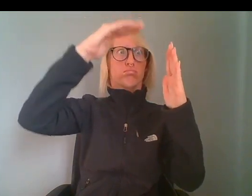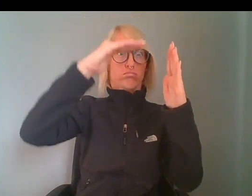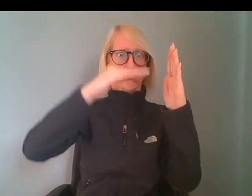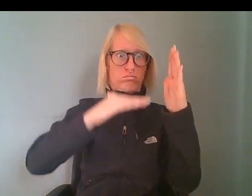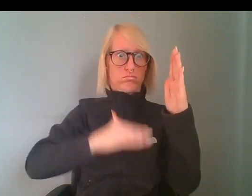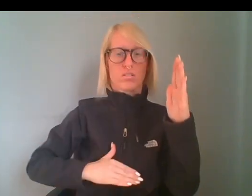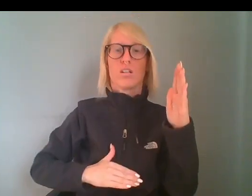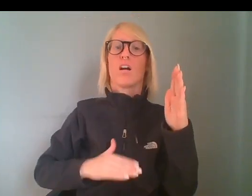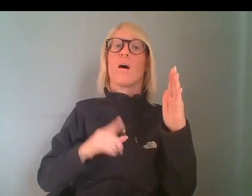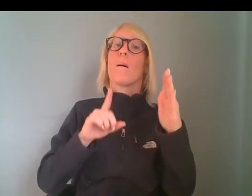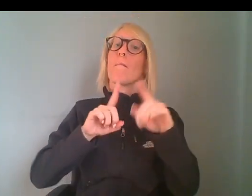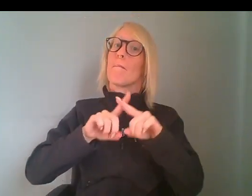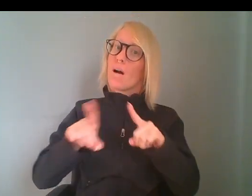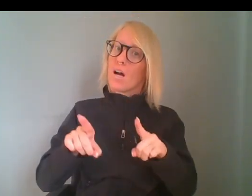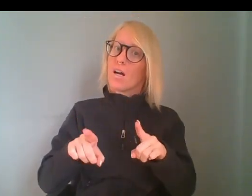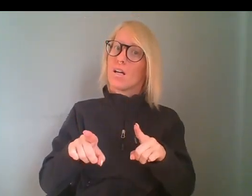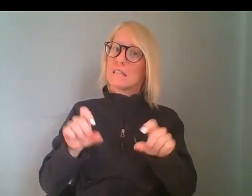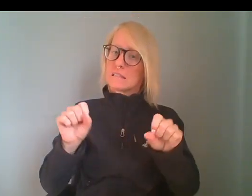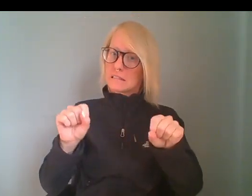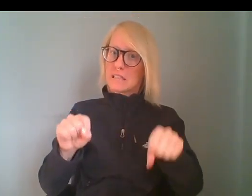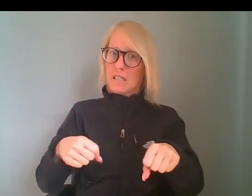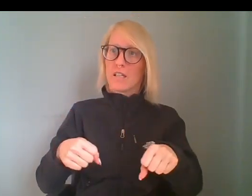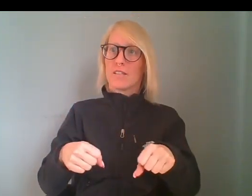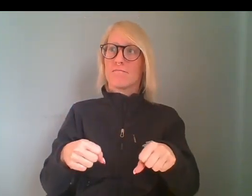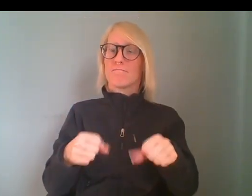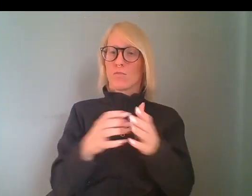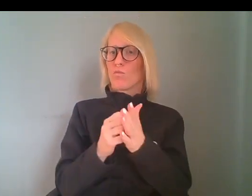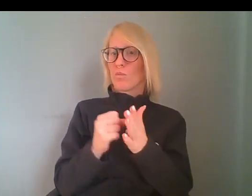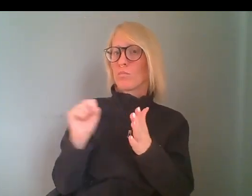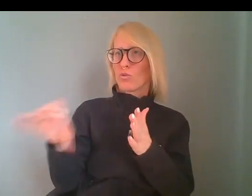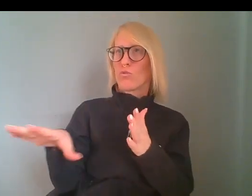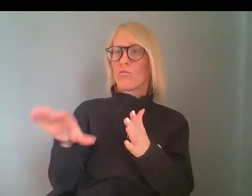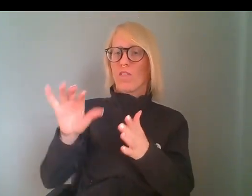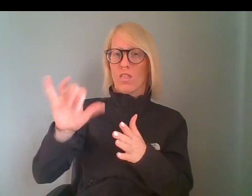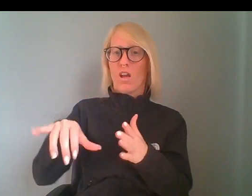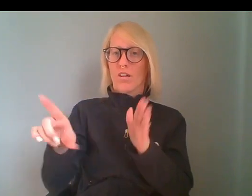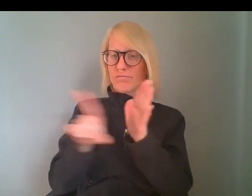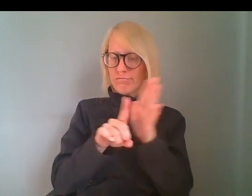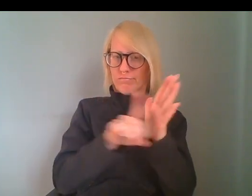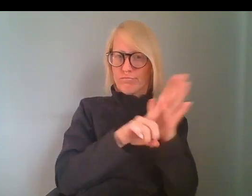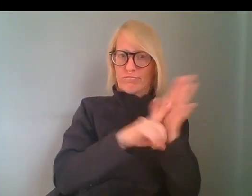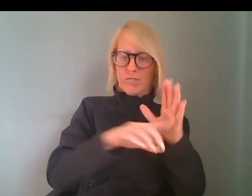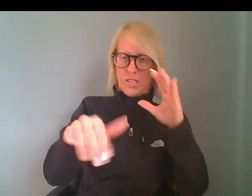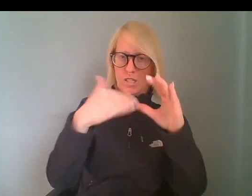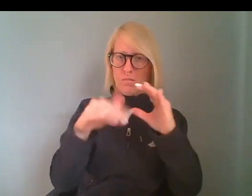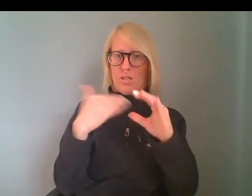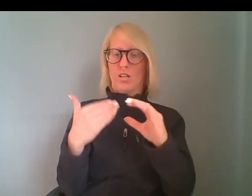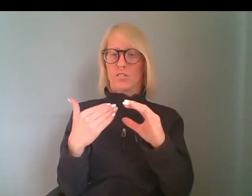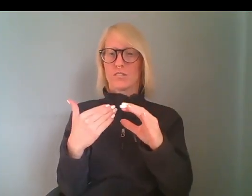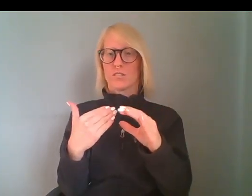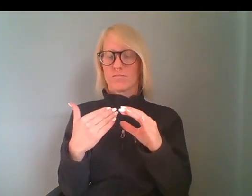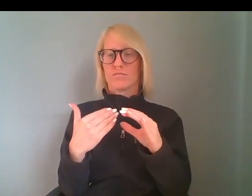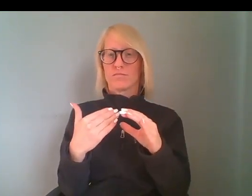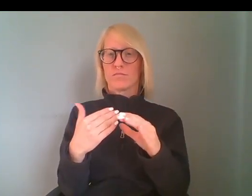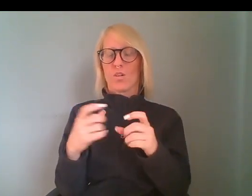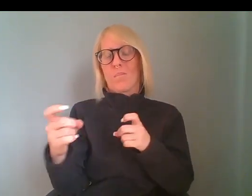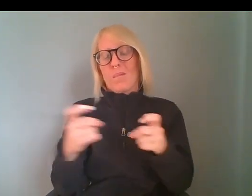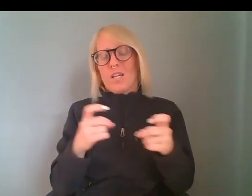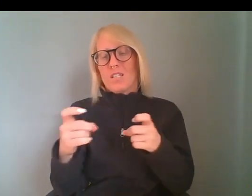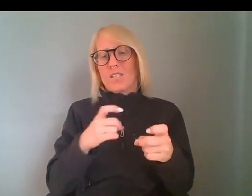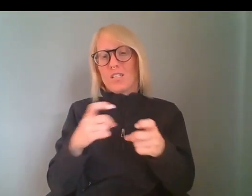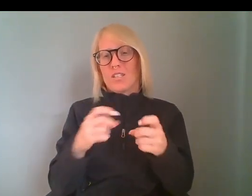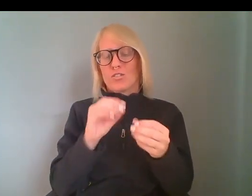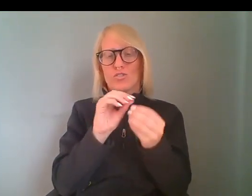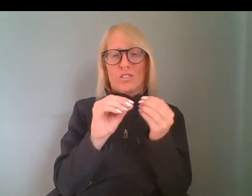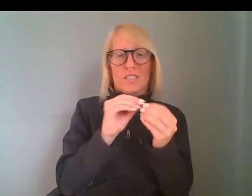you can create, or, I'm sorry, you can remove the alert if it's just junk, it's nothing that you really care about, or manage, maybe you just need to